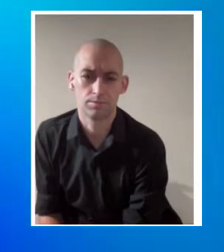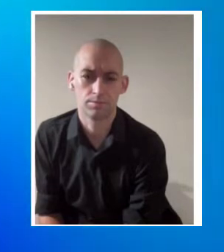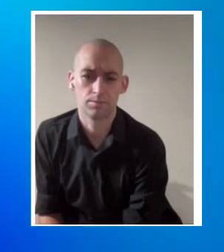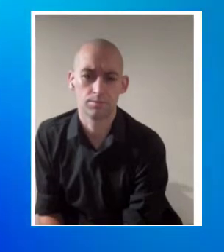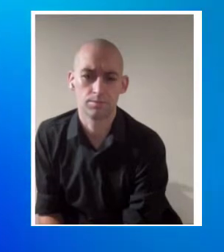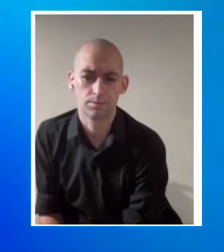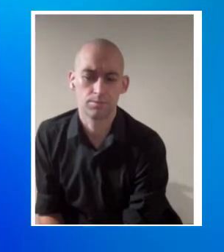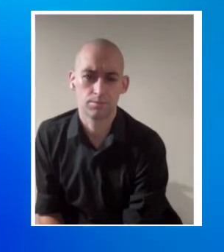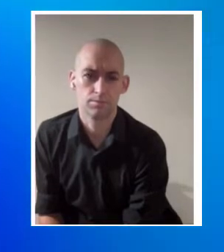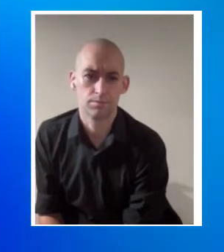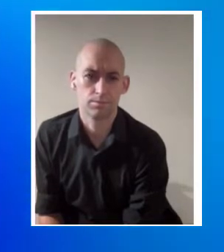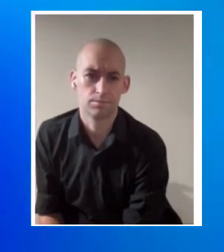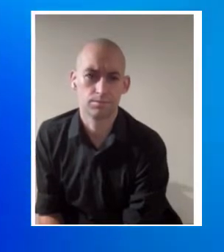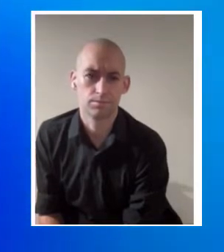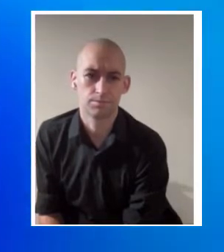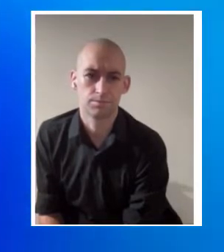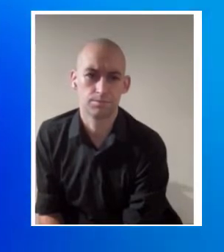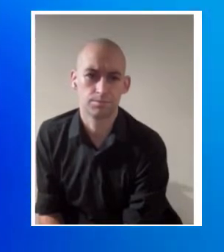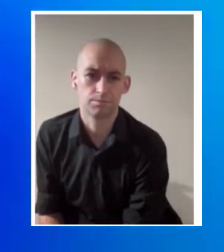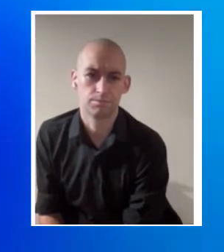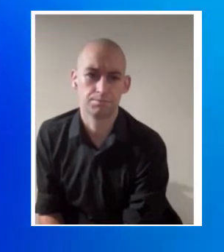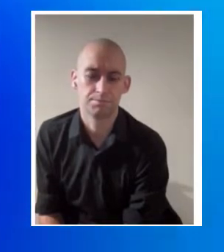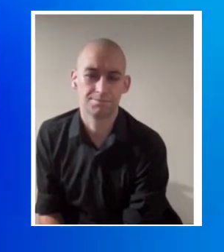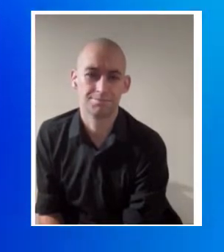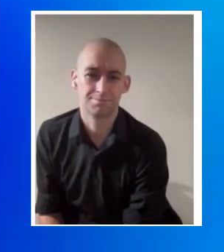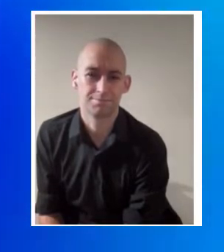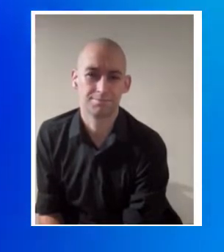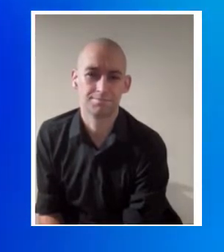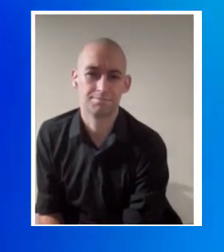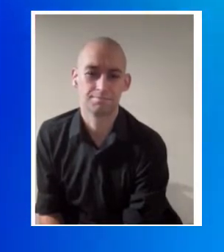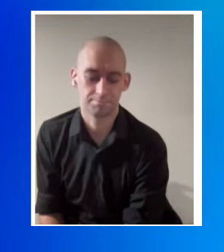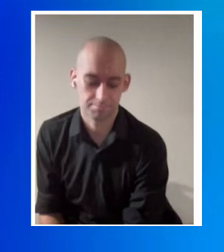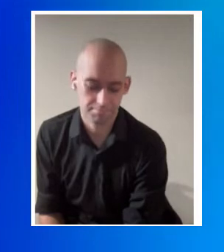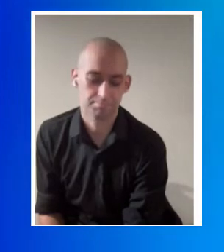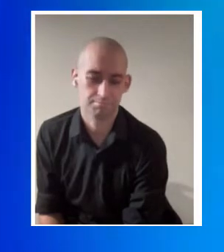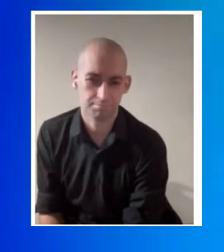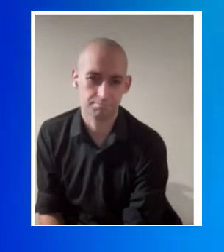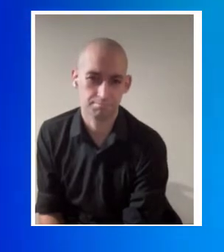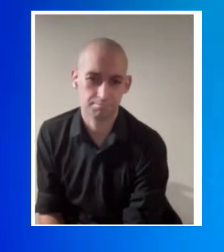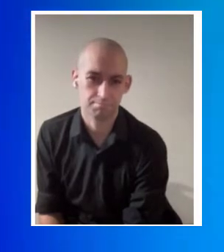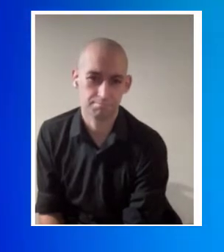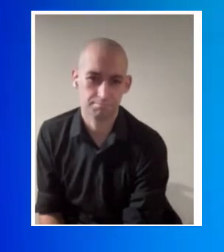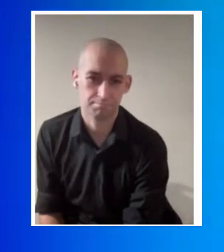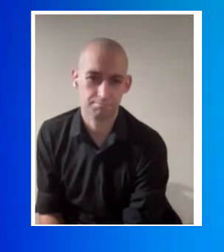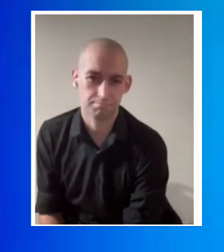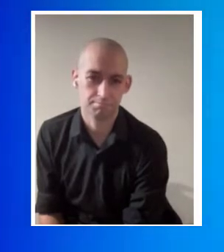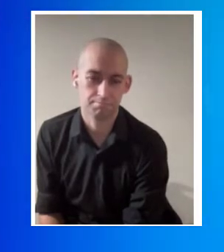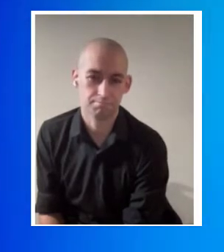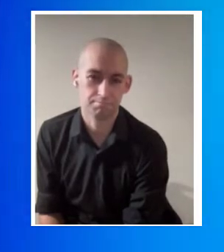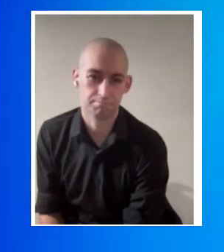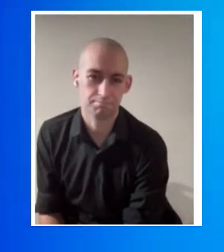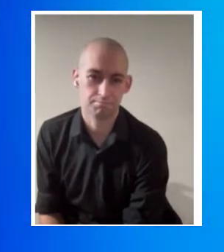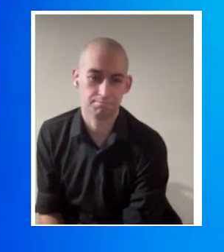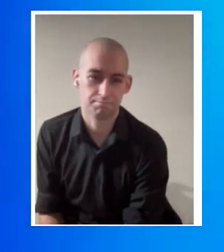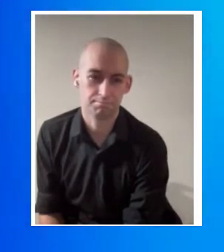Yep. So thank you so much everyone for your participation. Let's turn it back to Rita.